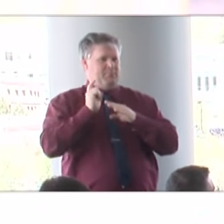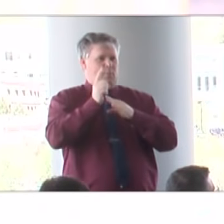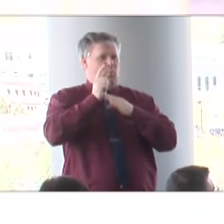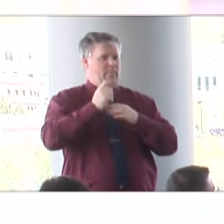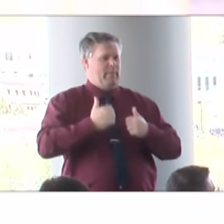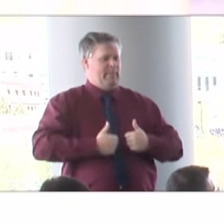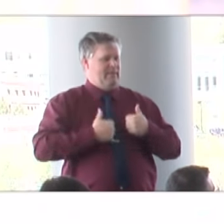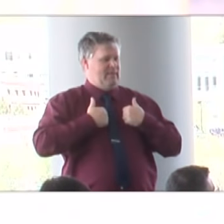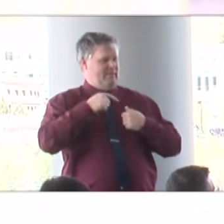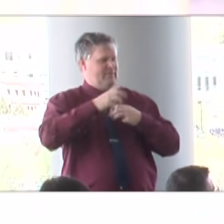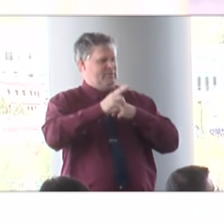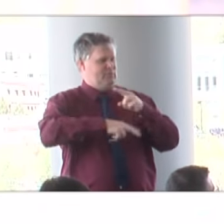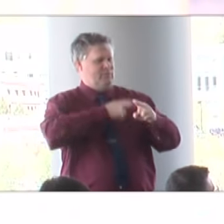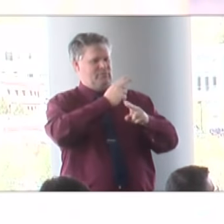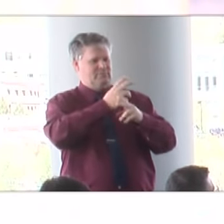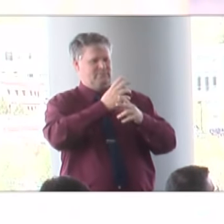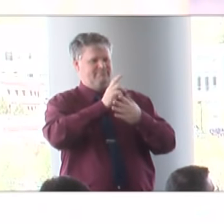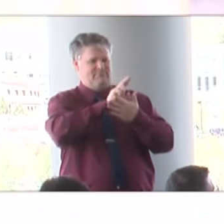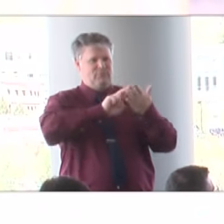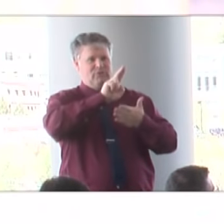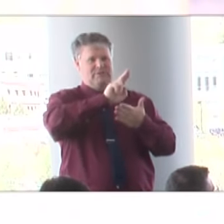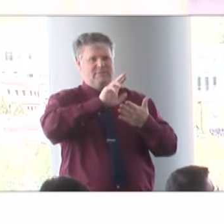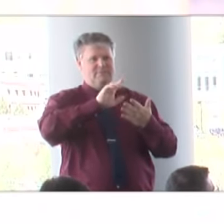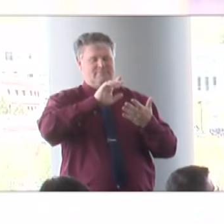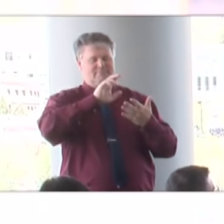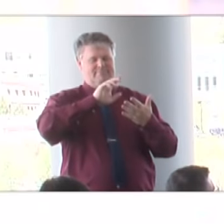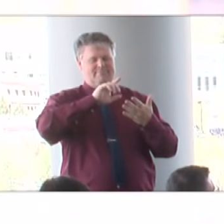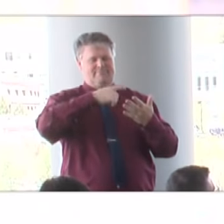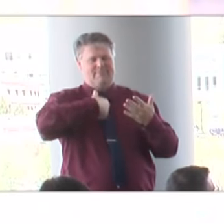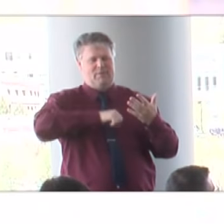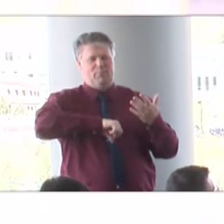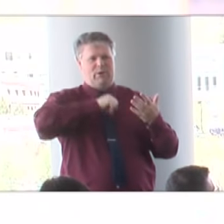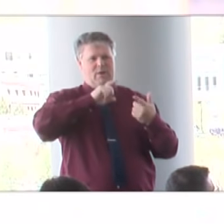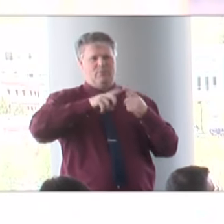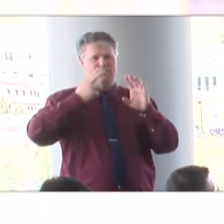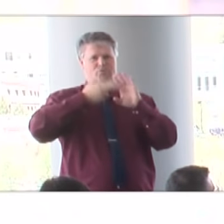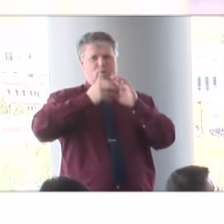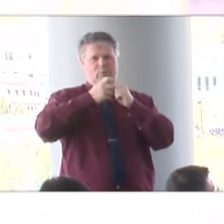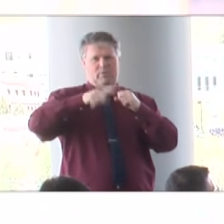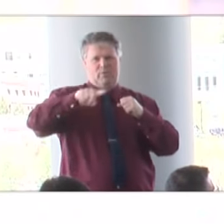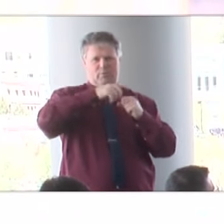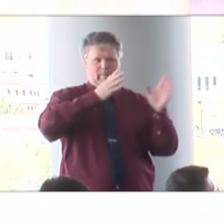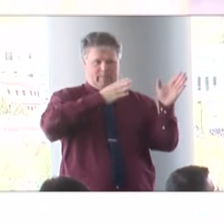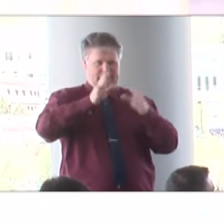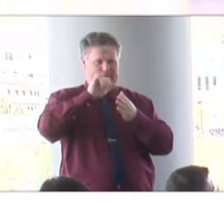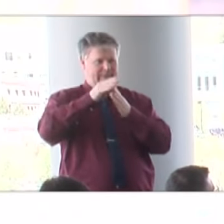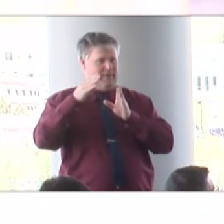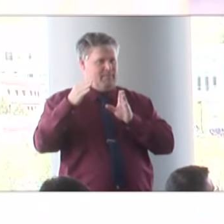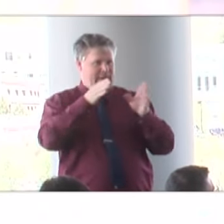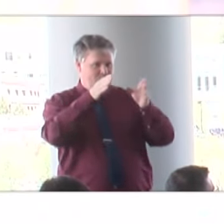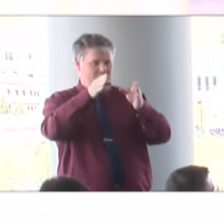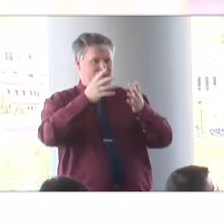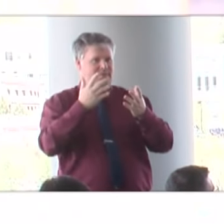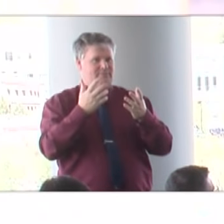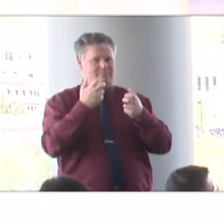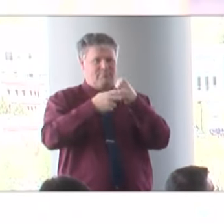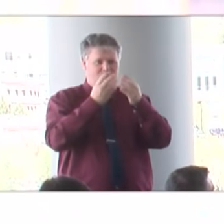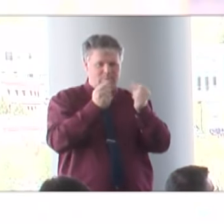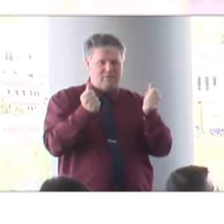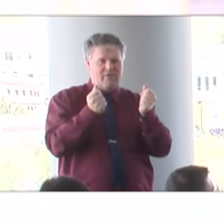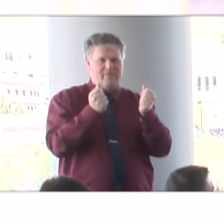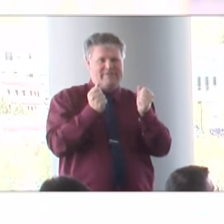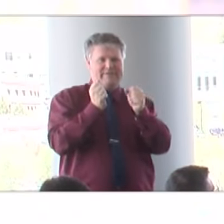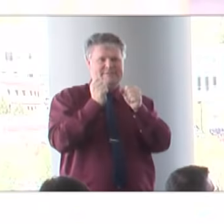life of the university, I am proud to join you so we can plan that pathway, problem solve,